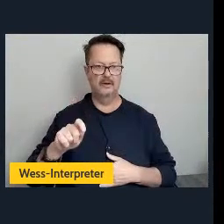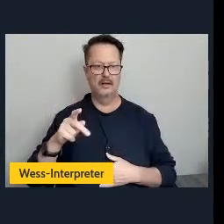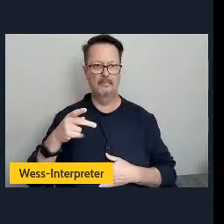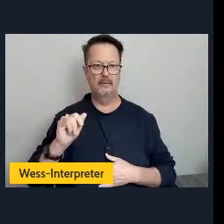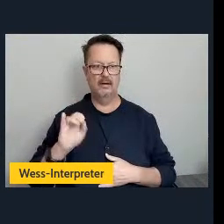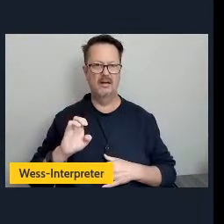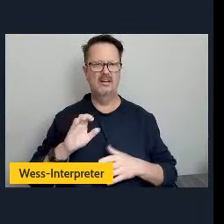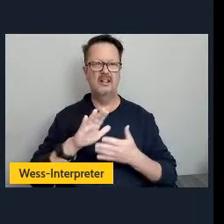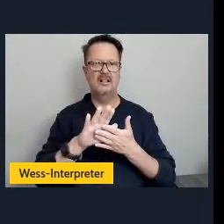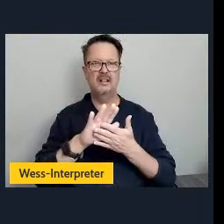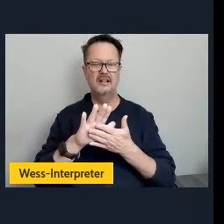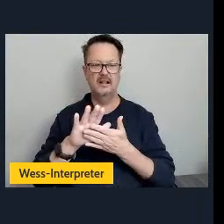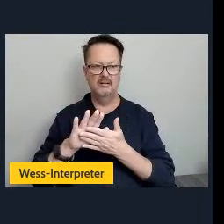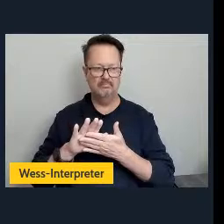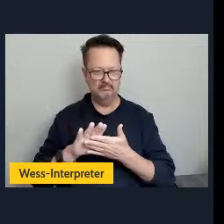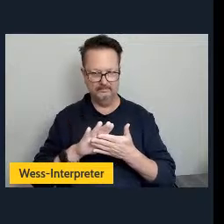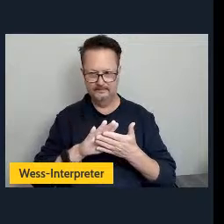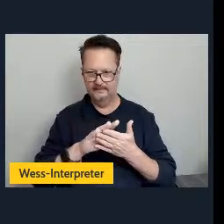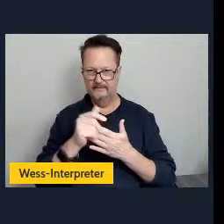things.